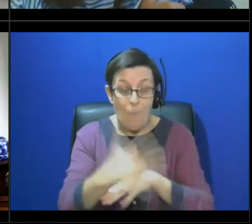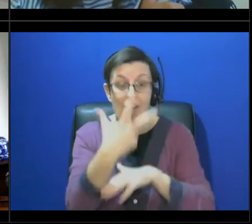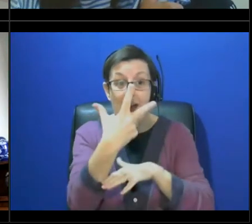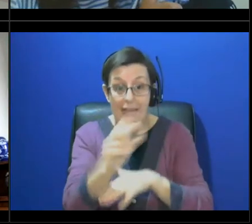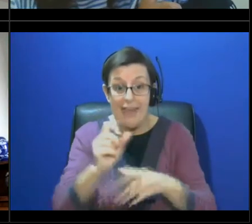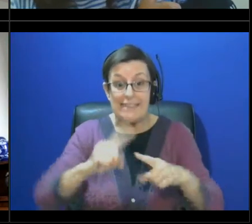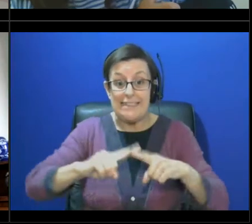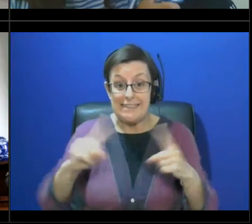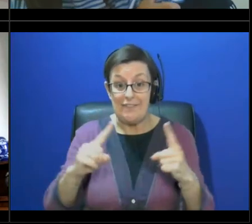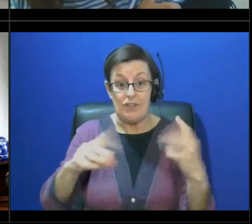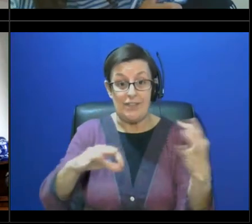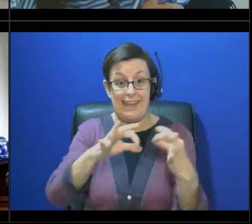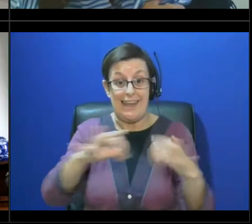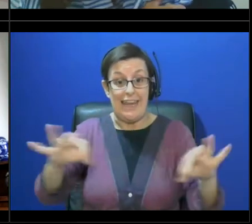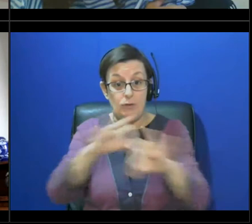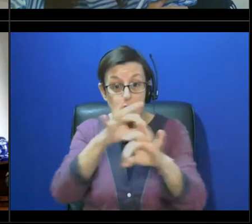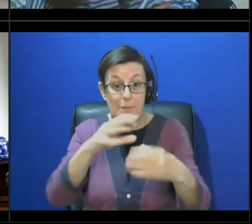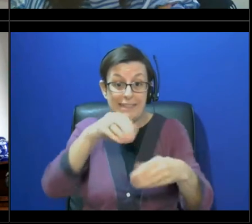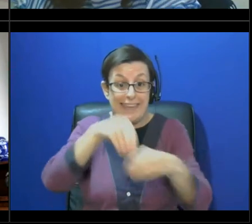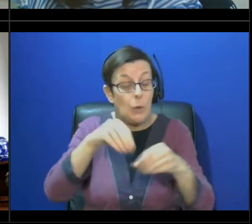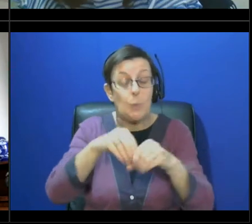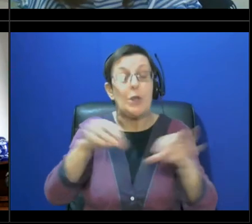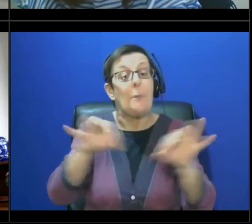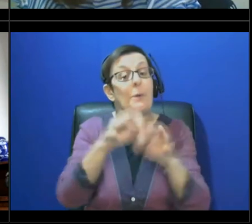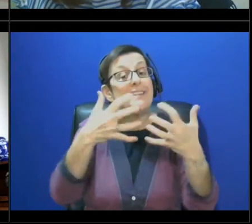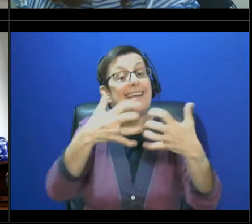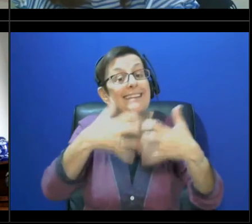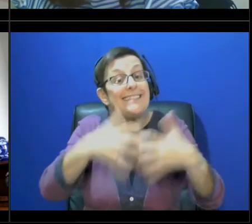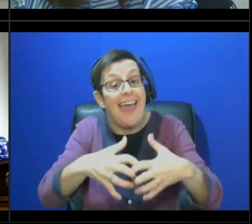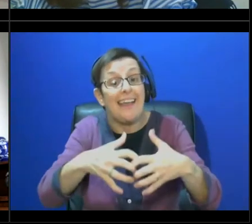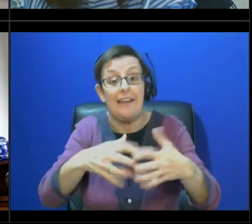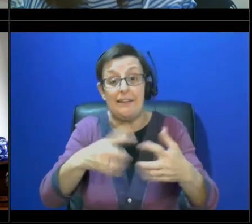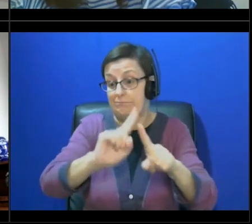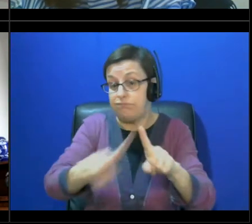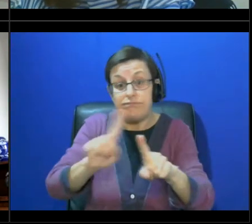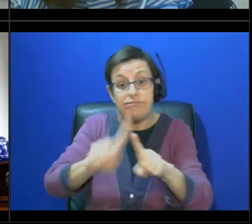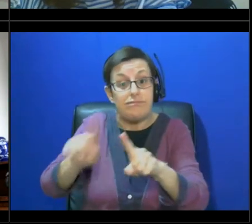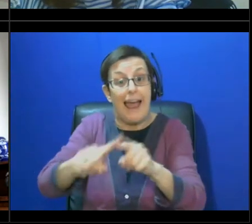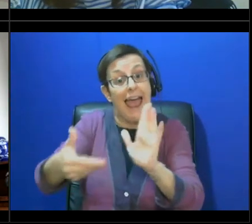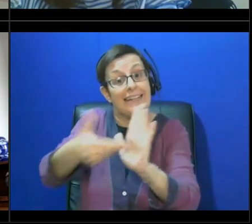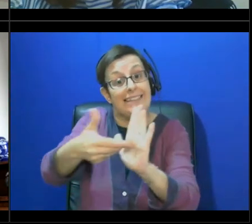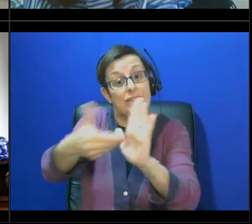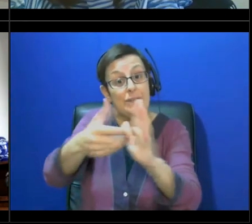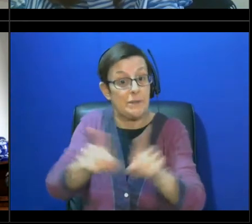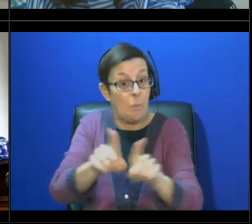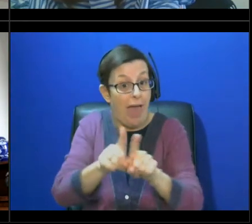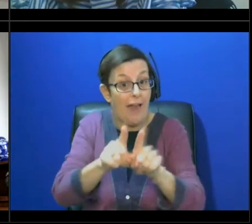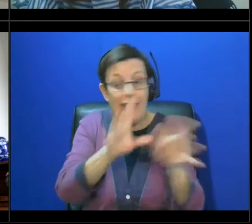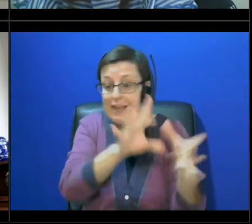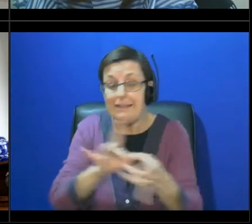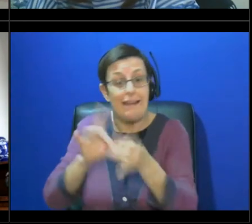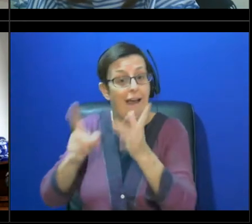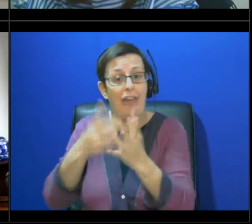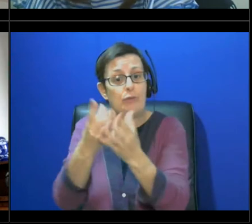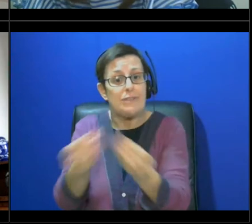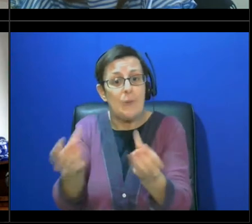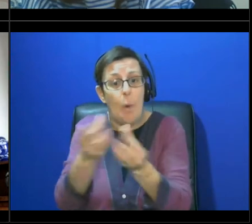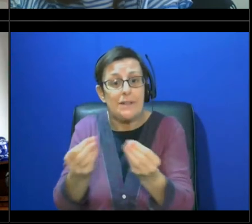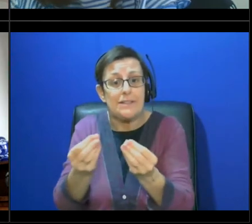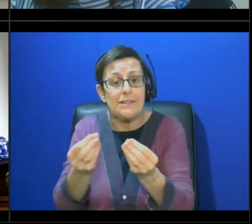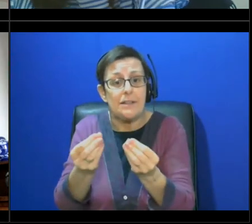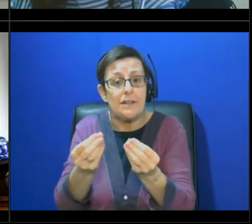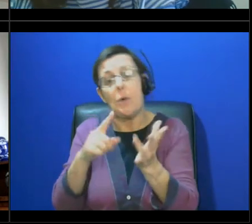which include music tech and accessories, and also link to other resources like what the OHMI Trust